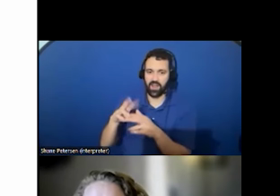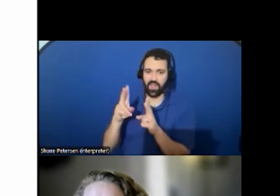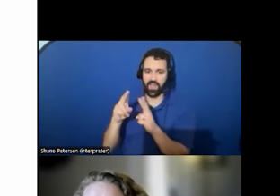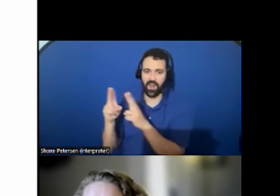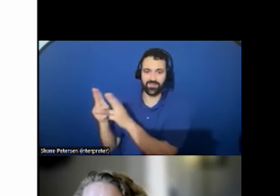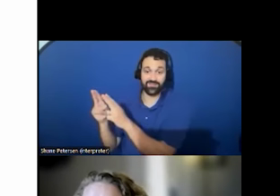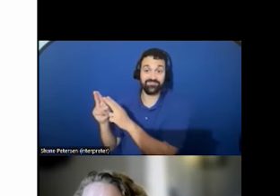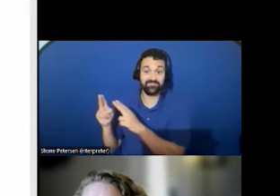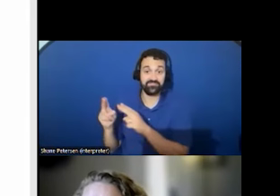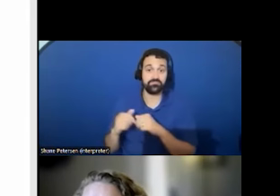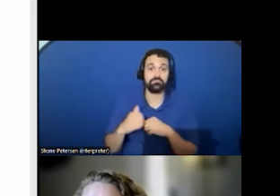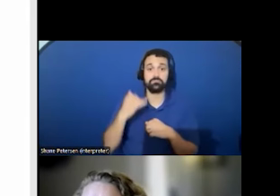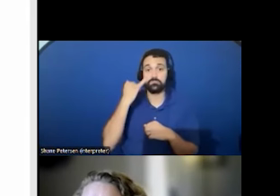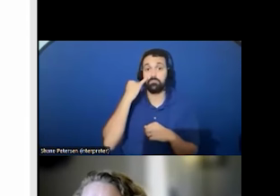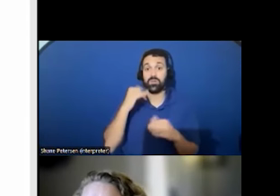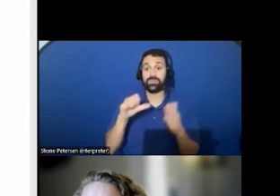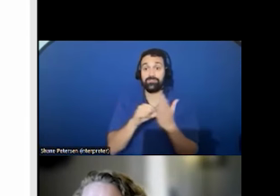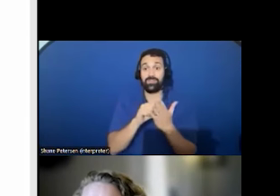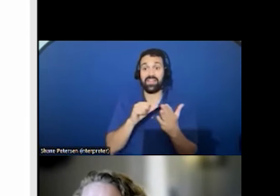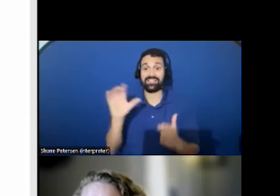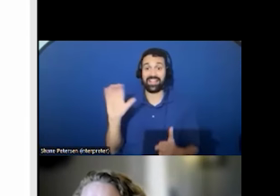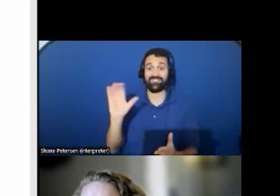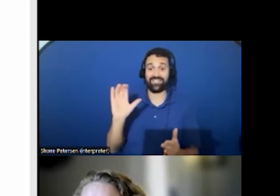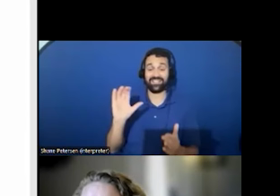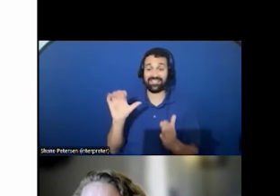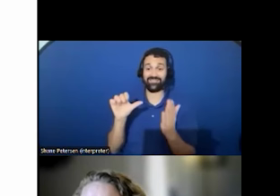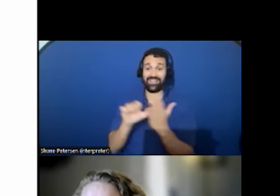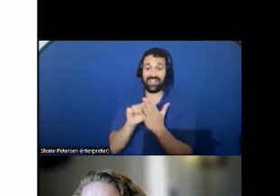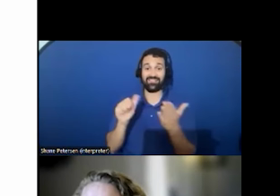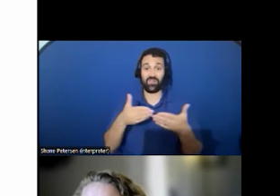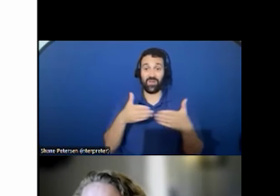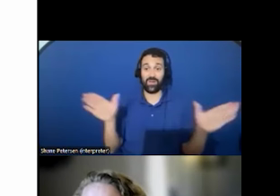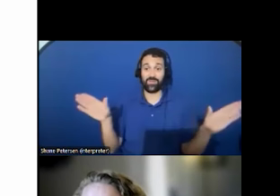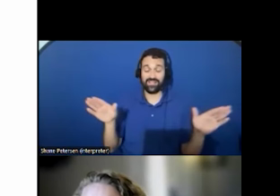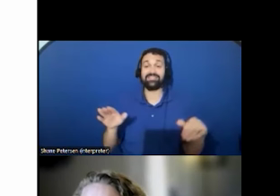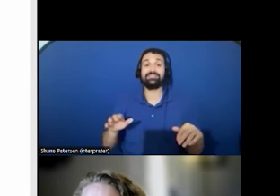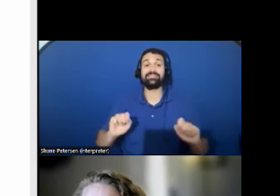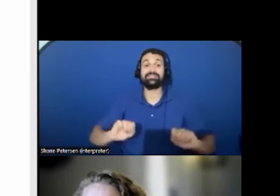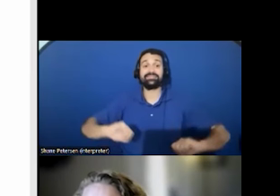open up a page in Canvas, I'm going to hit edit right here.